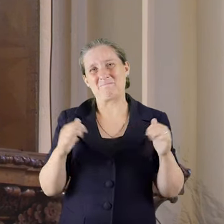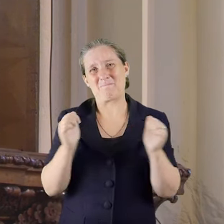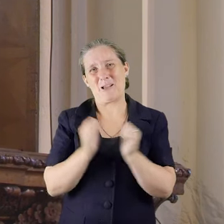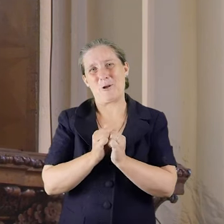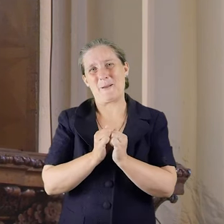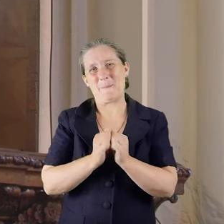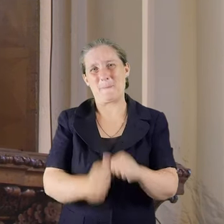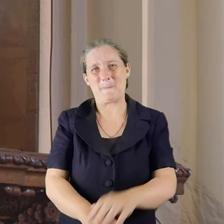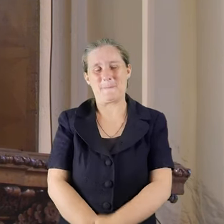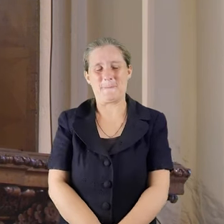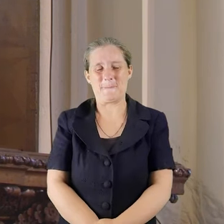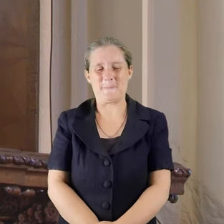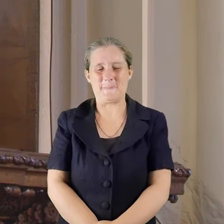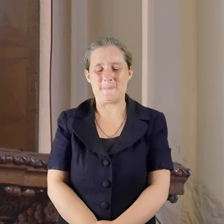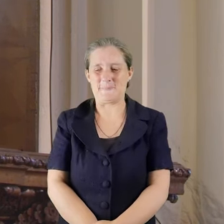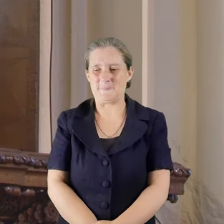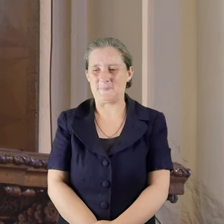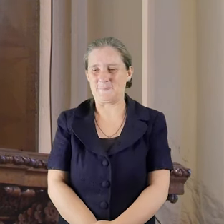Amen.